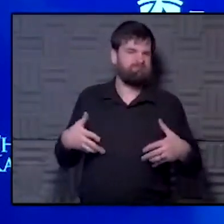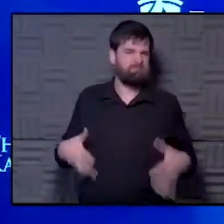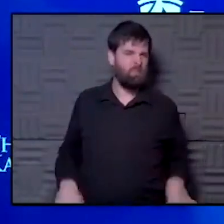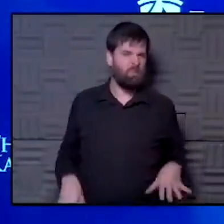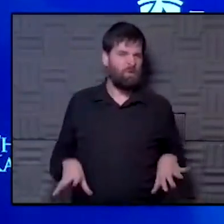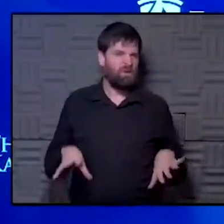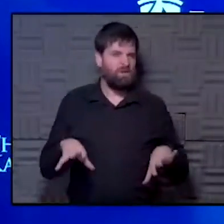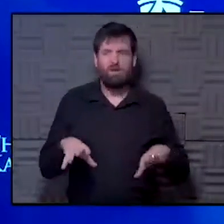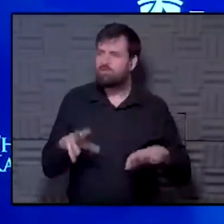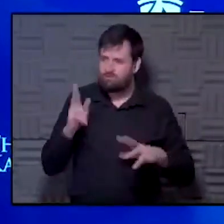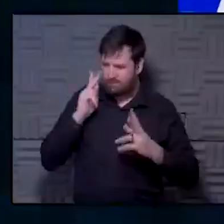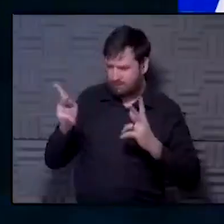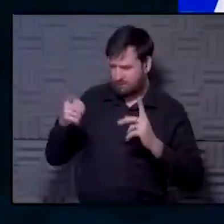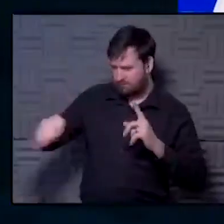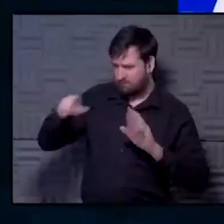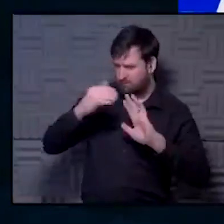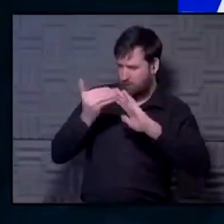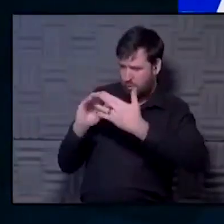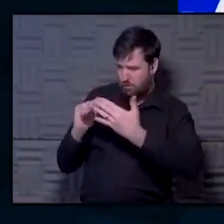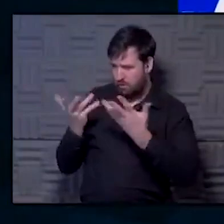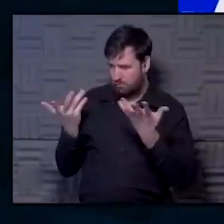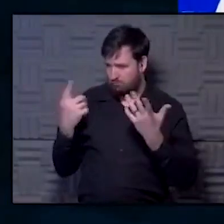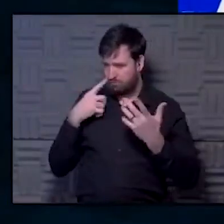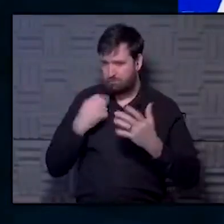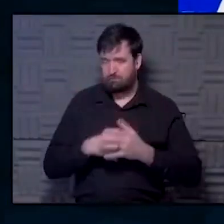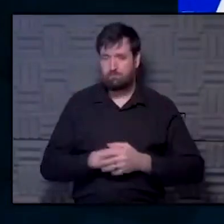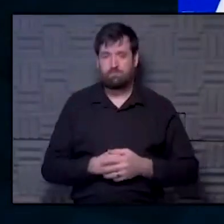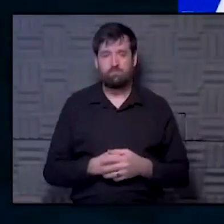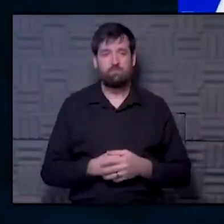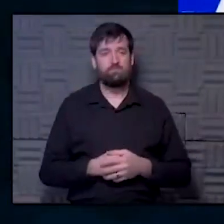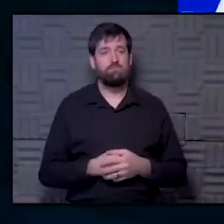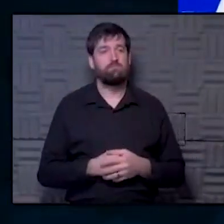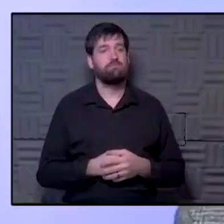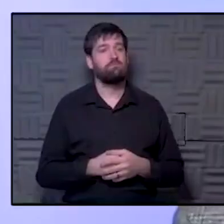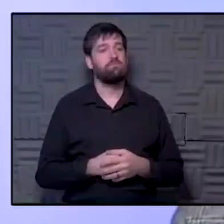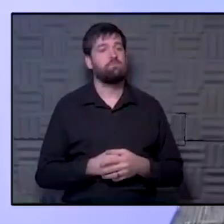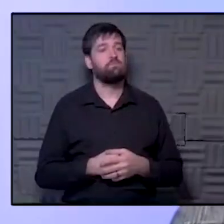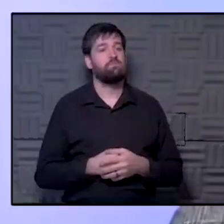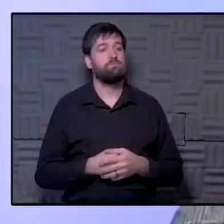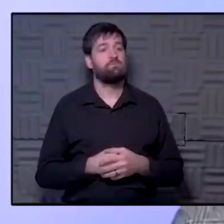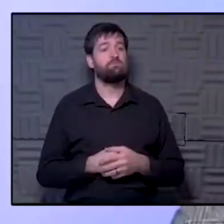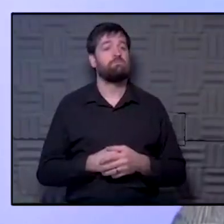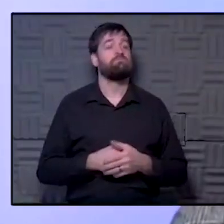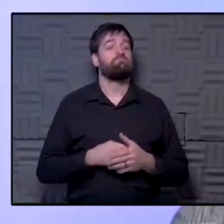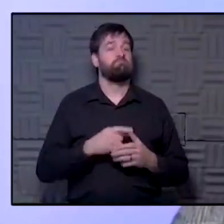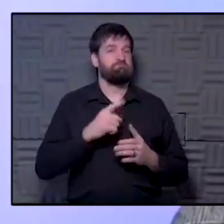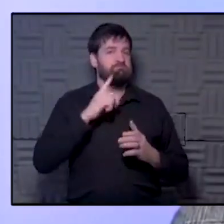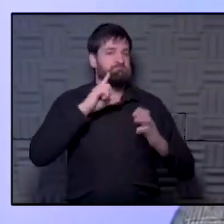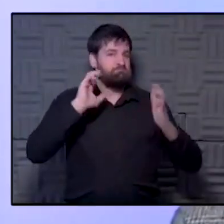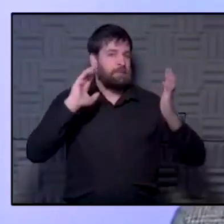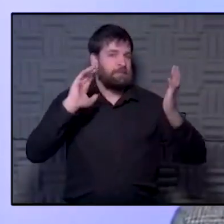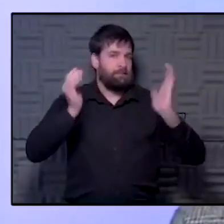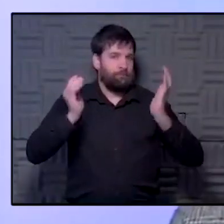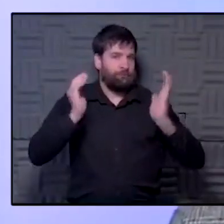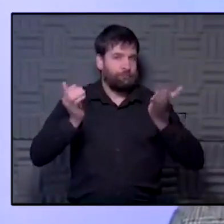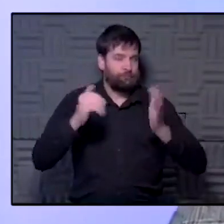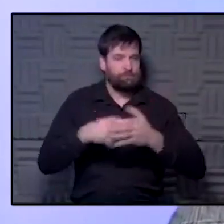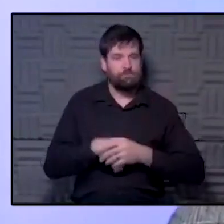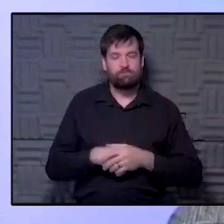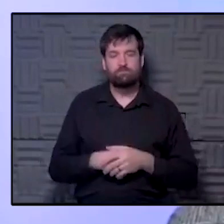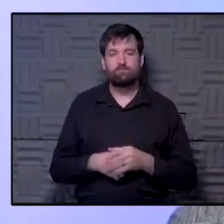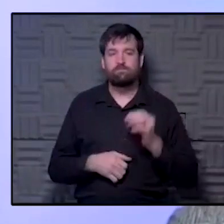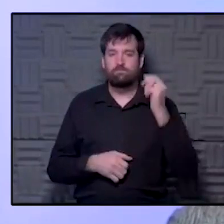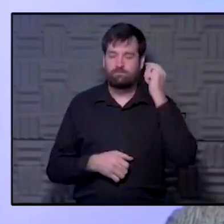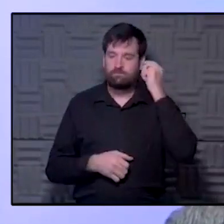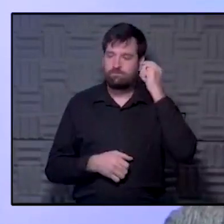the community, and how are you guys handling vaccine hesitancy? So we're seeing similar things. I think we've seen